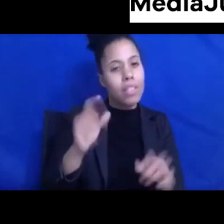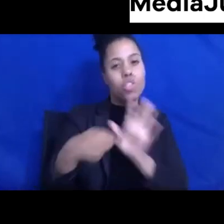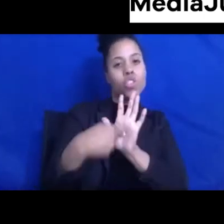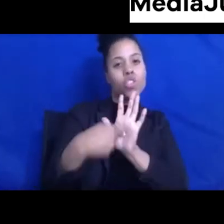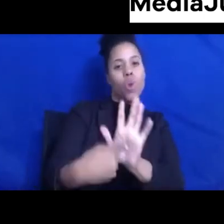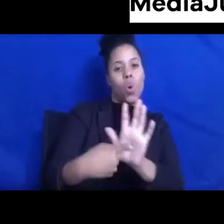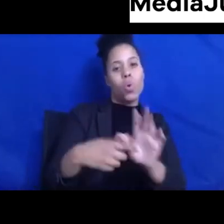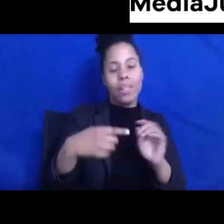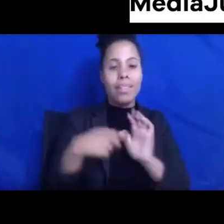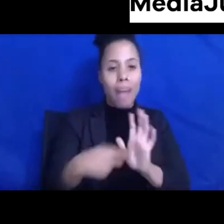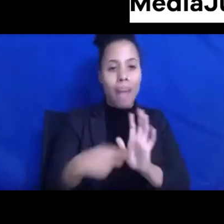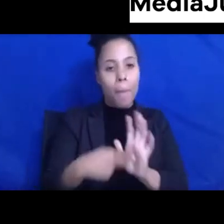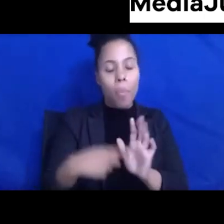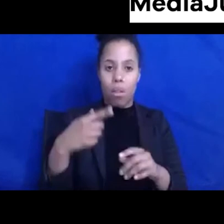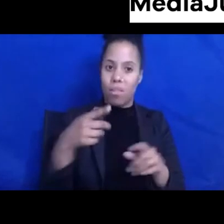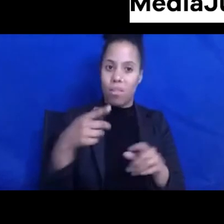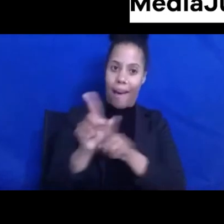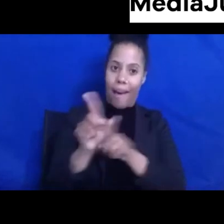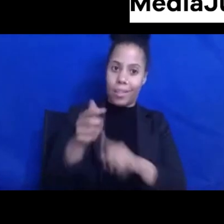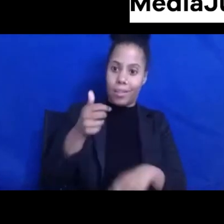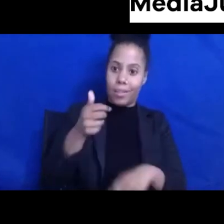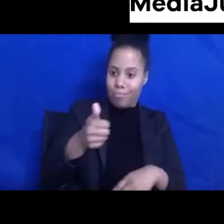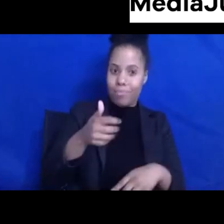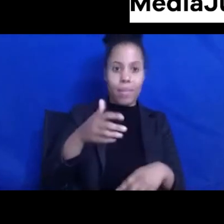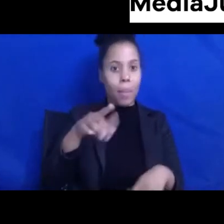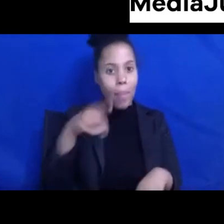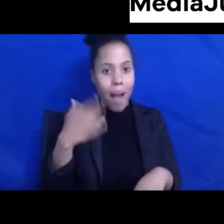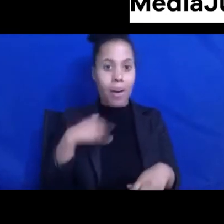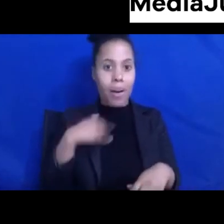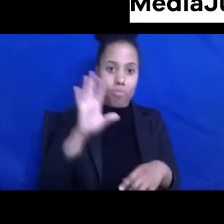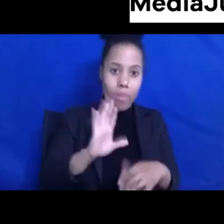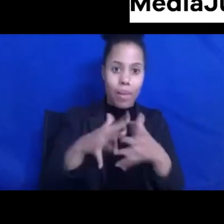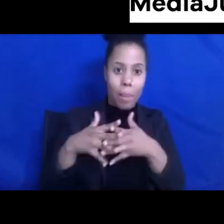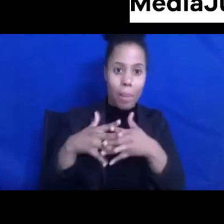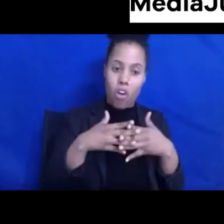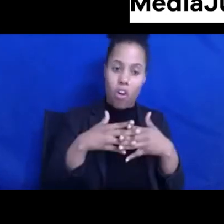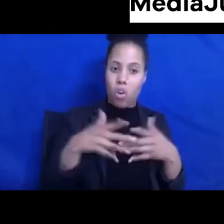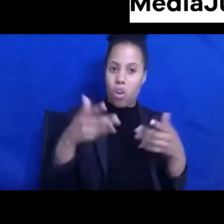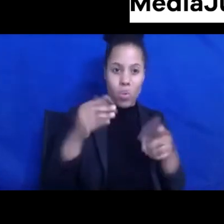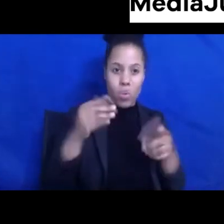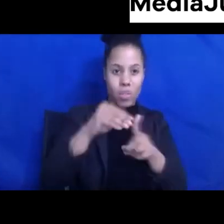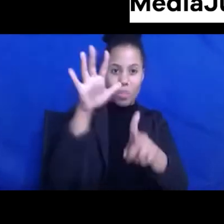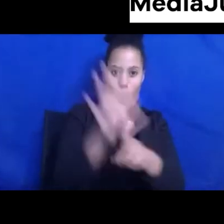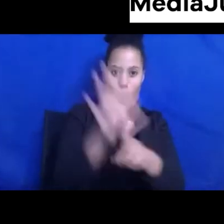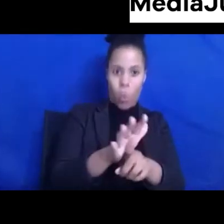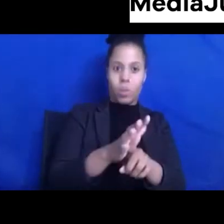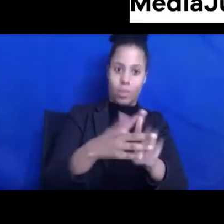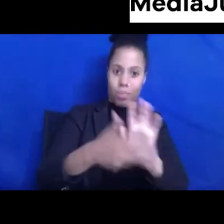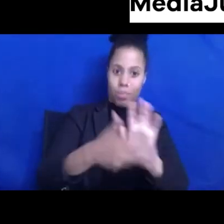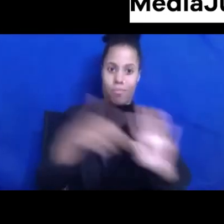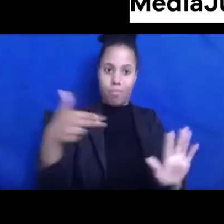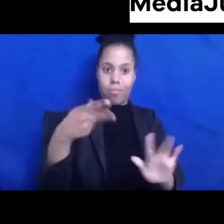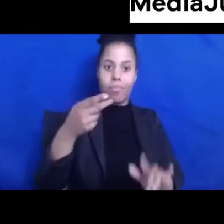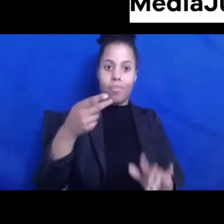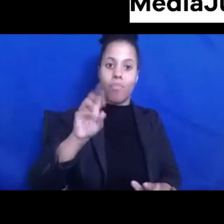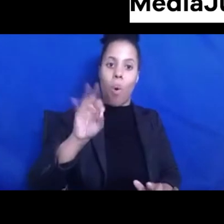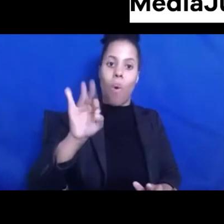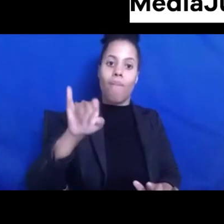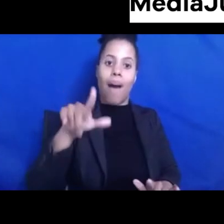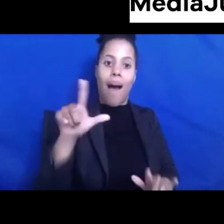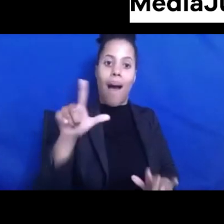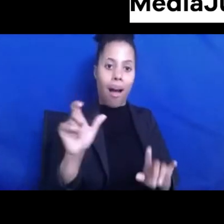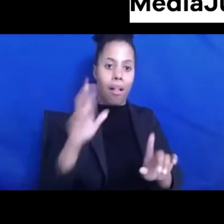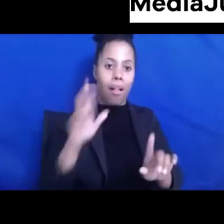Black or Brown in America, you are exposed to being profiled, and that, you know, that logic has pretty